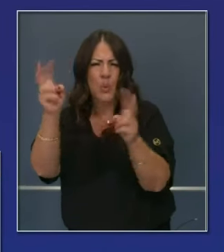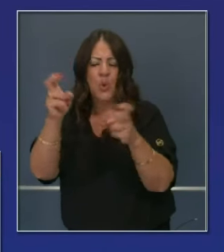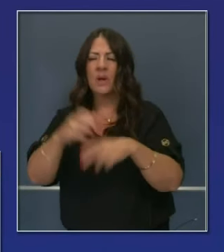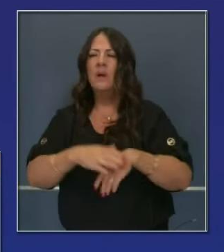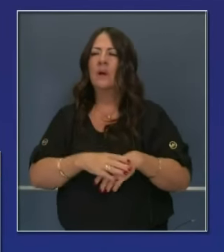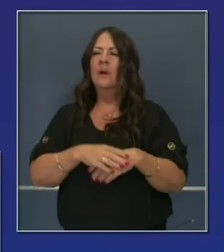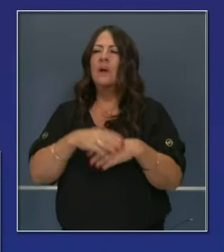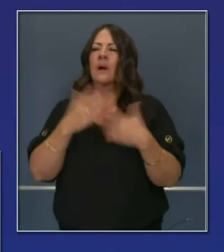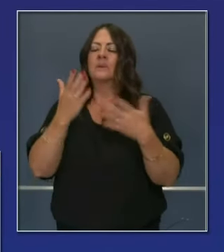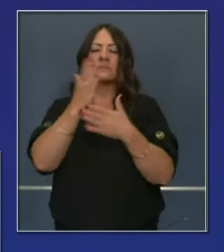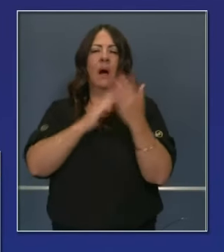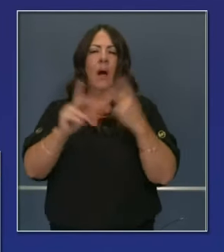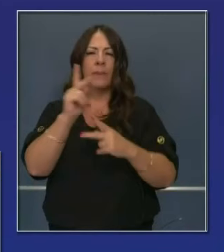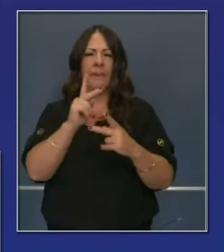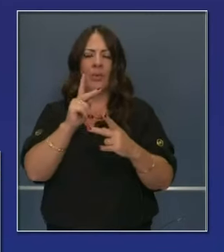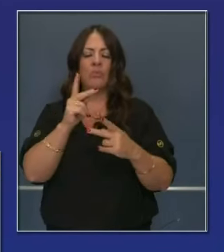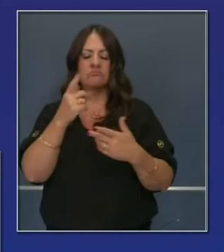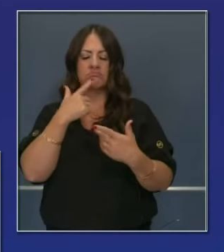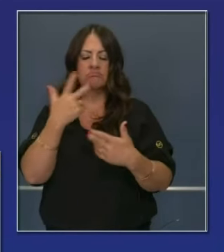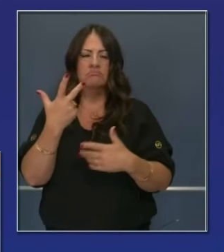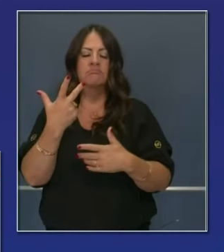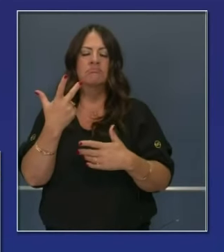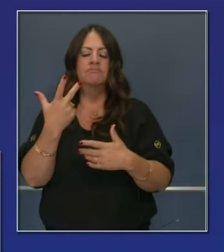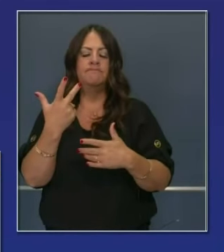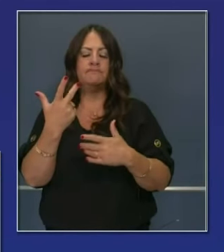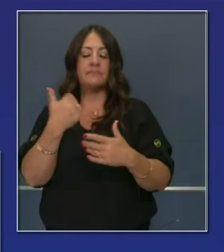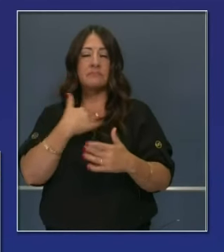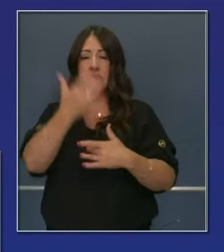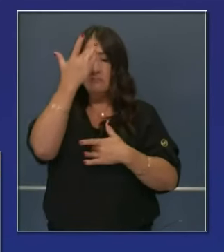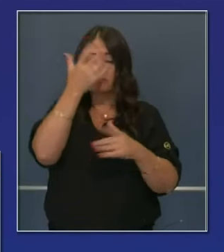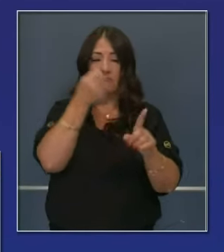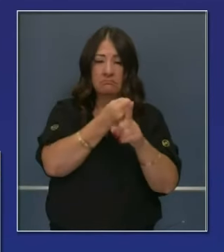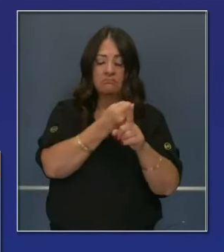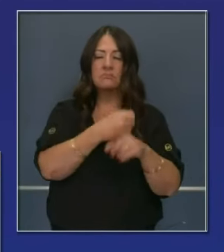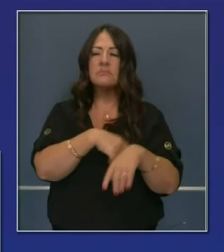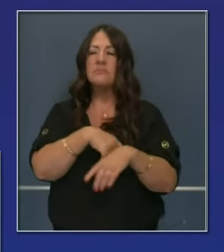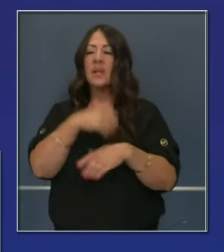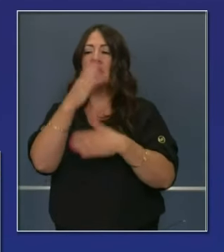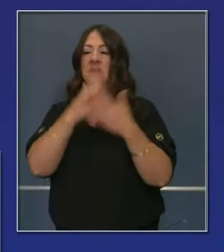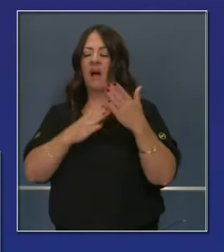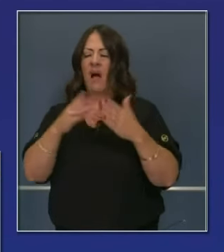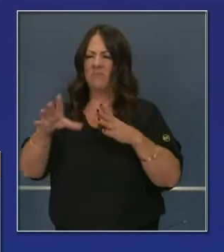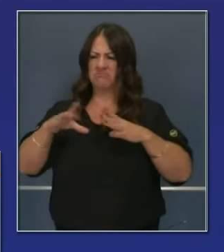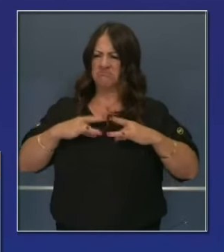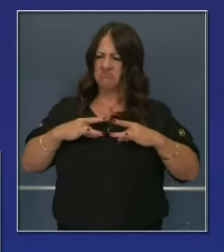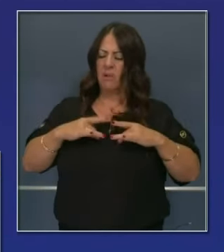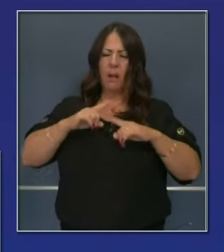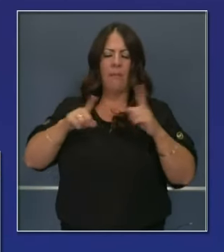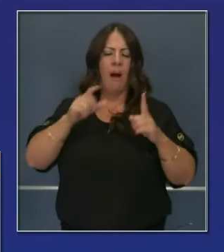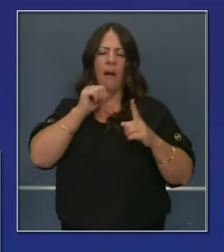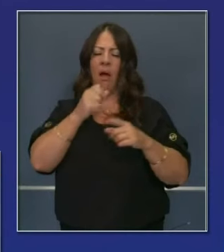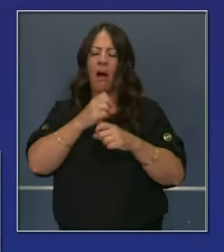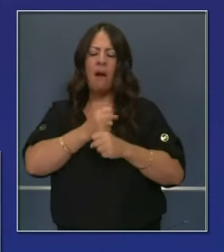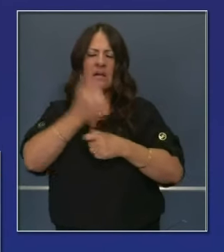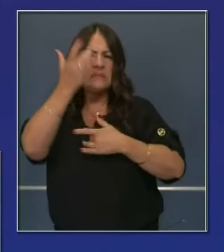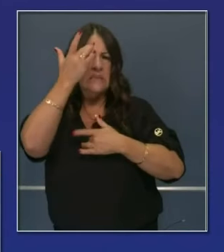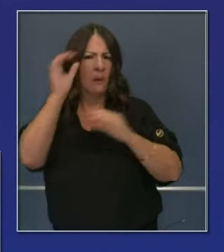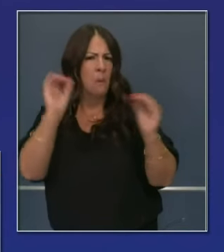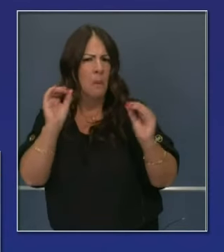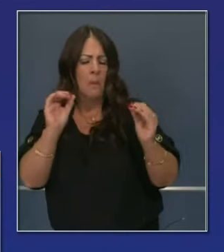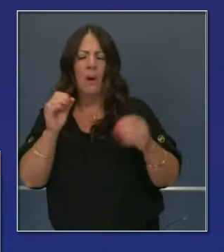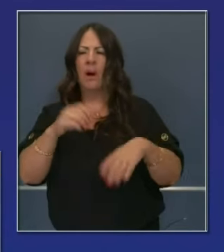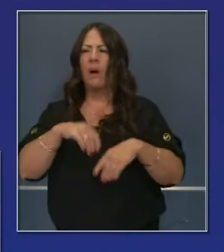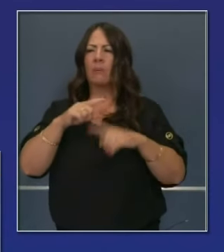have as it relates to COVID. And as a consequence, many people may be asymptomatic, and we'll need to protect those that are